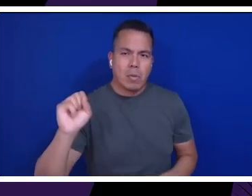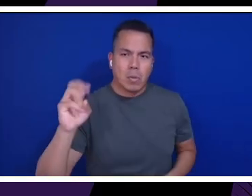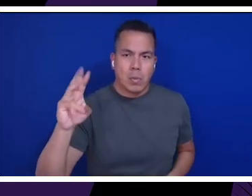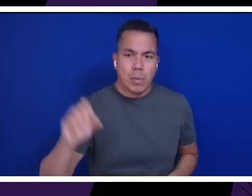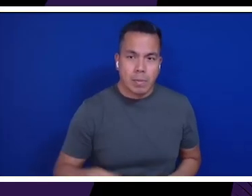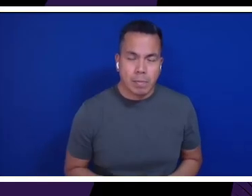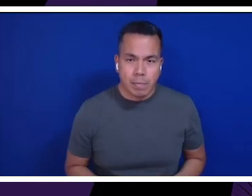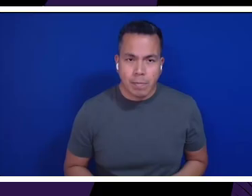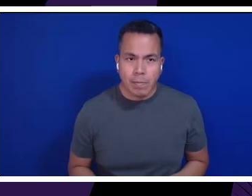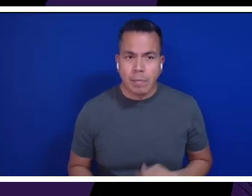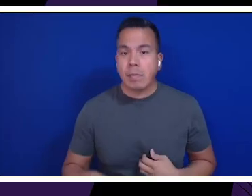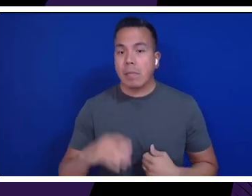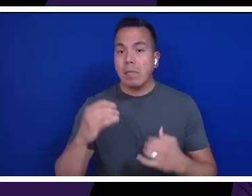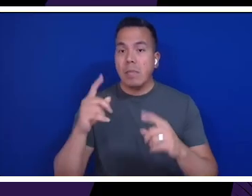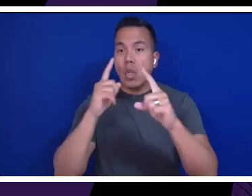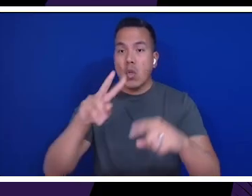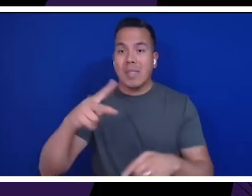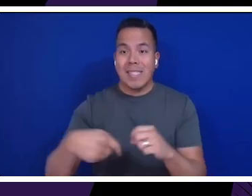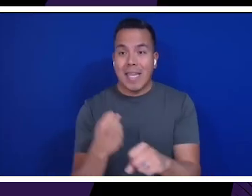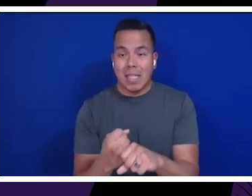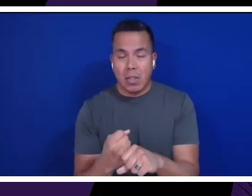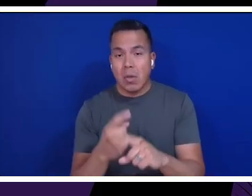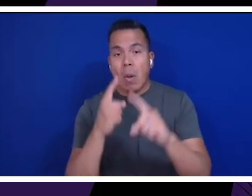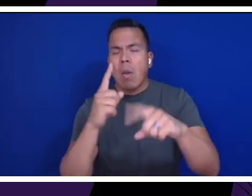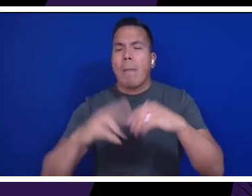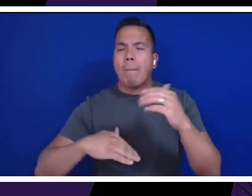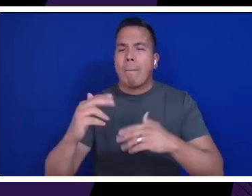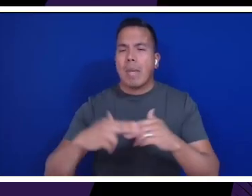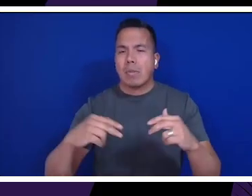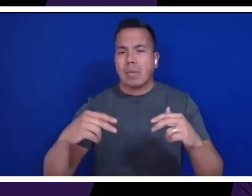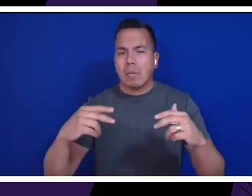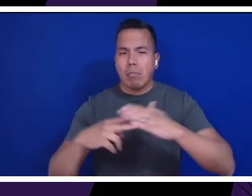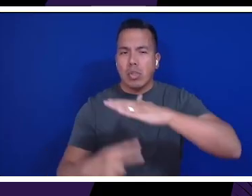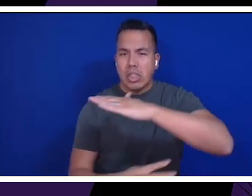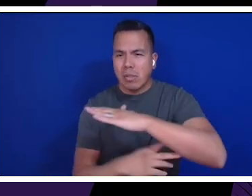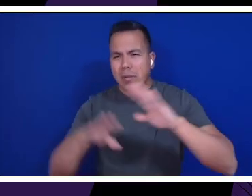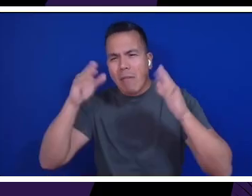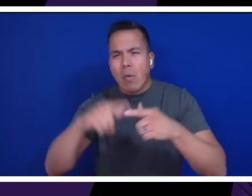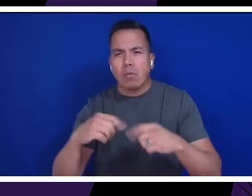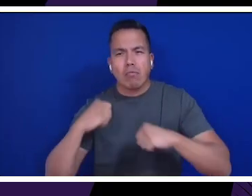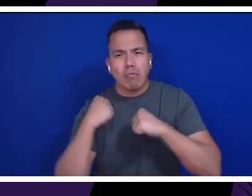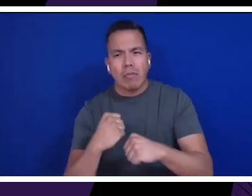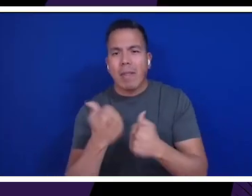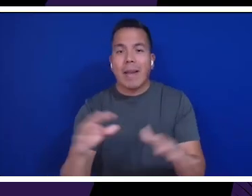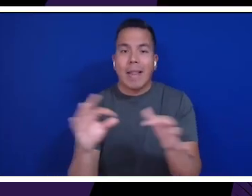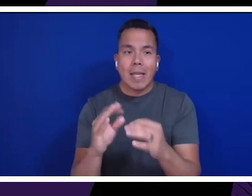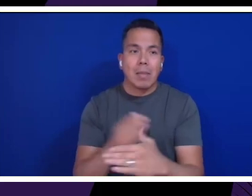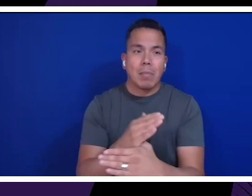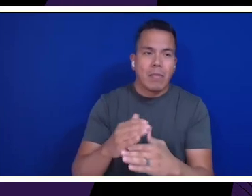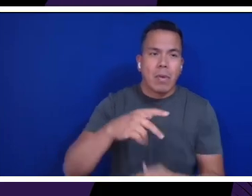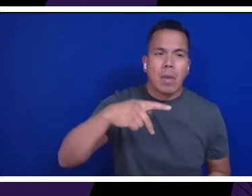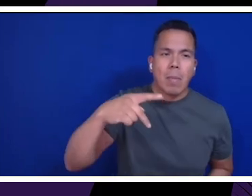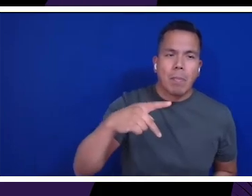this second year of the program was building bridges, focused on strengthening the links between the processing and P5.js ecosystems